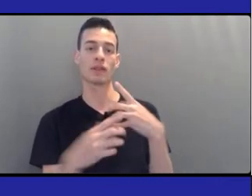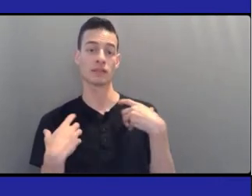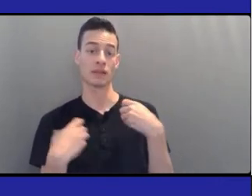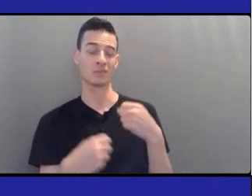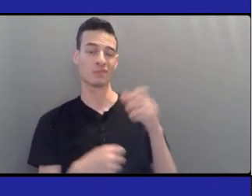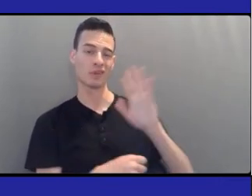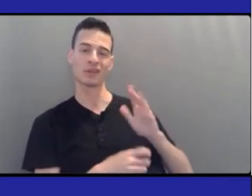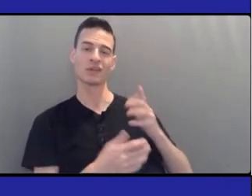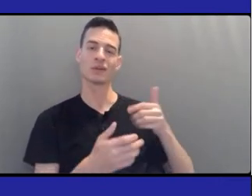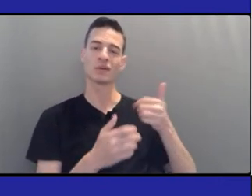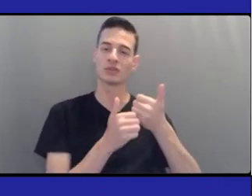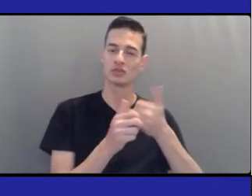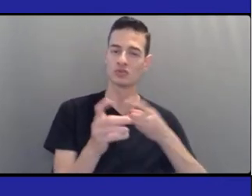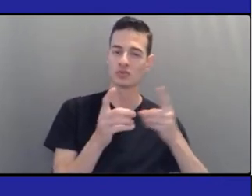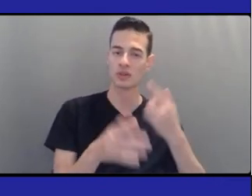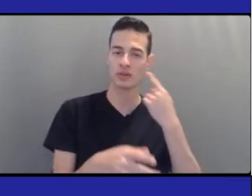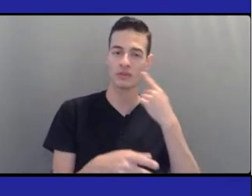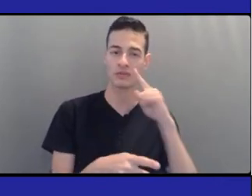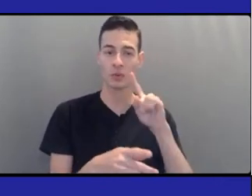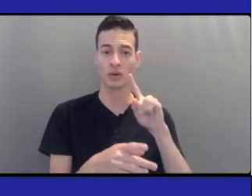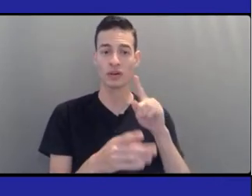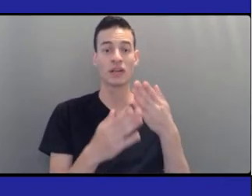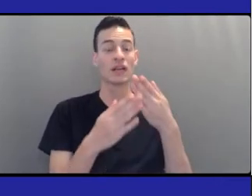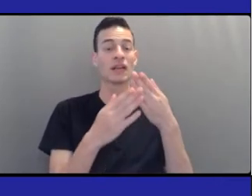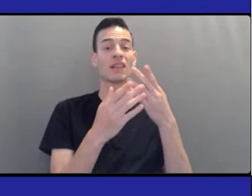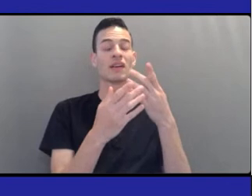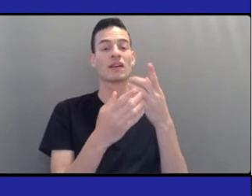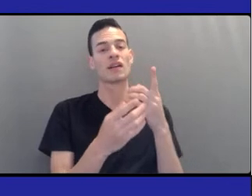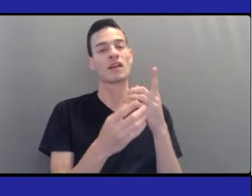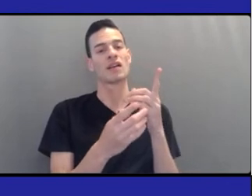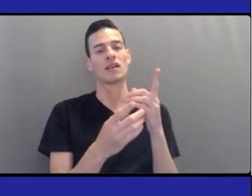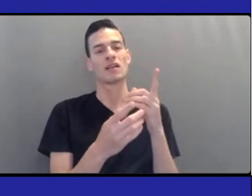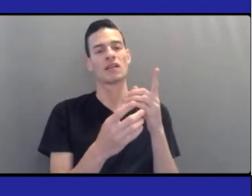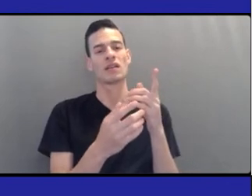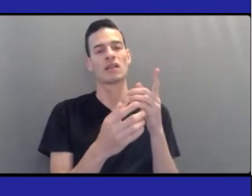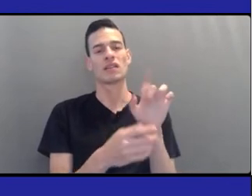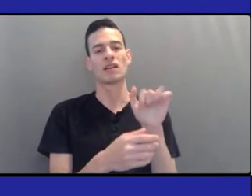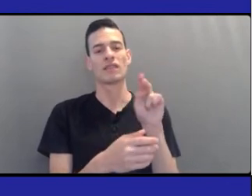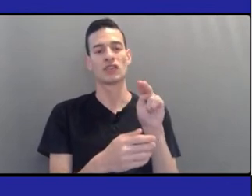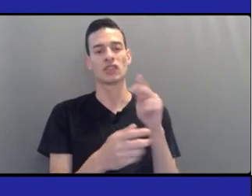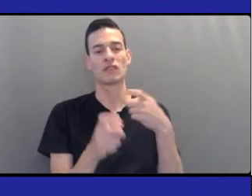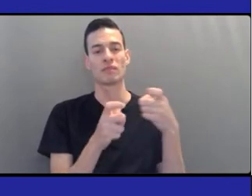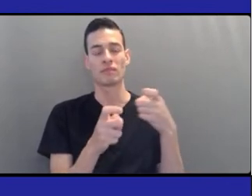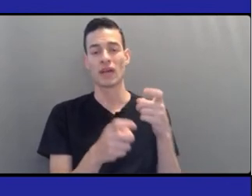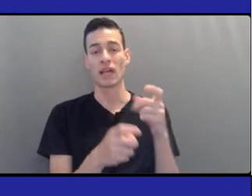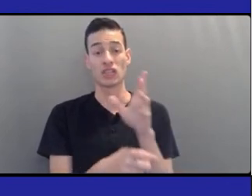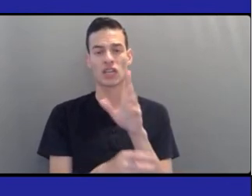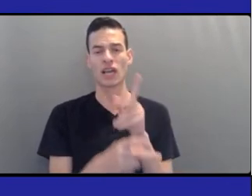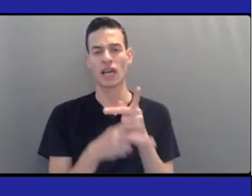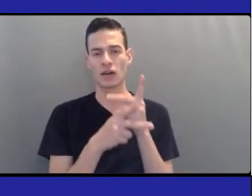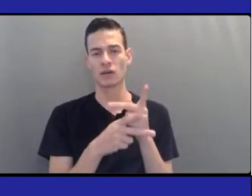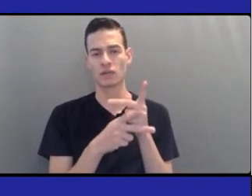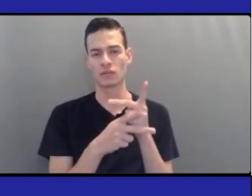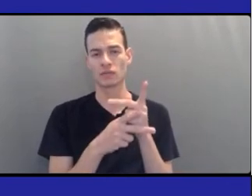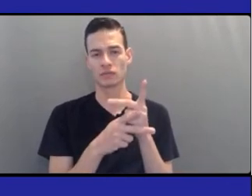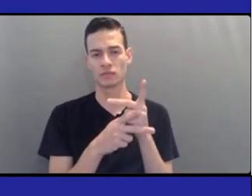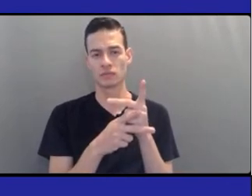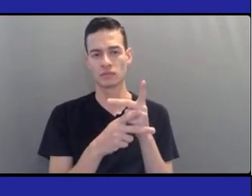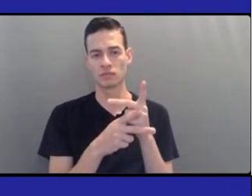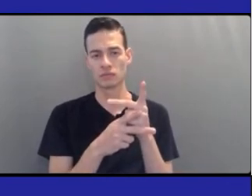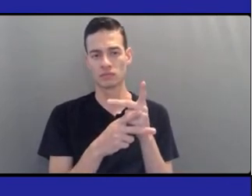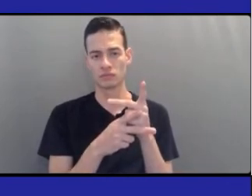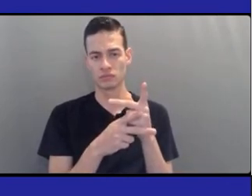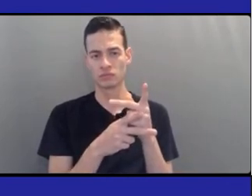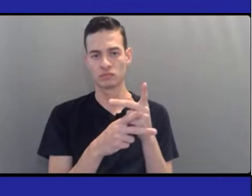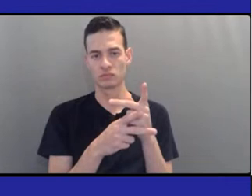of Managed Care, also known as the Division of Health Plan Contracting and Oversight for the State Department of Health. We're delighted to have all three